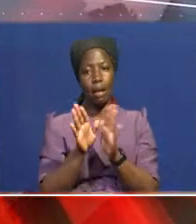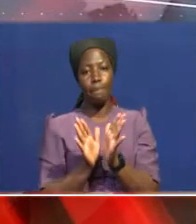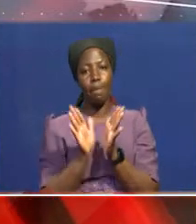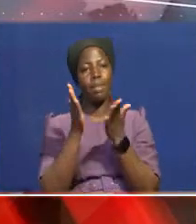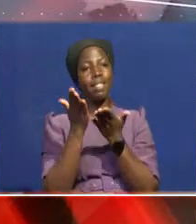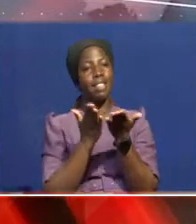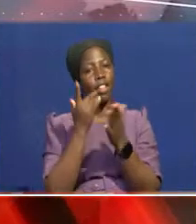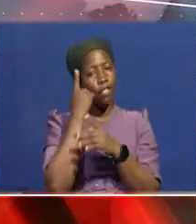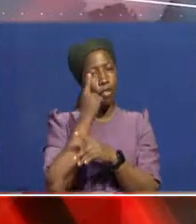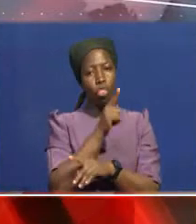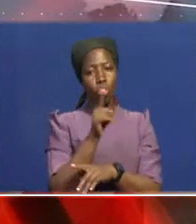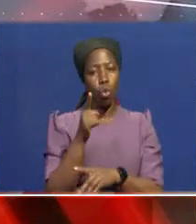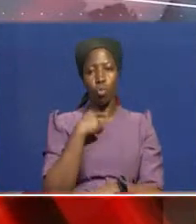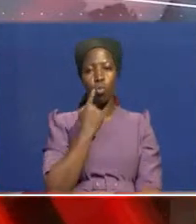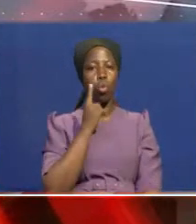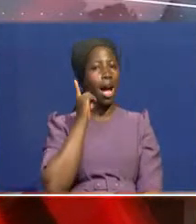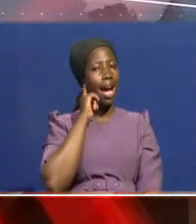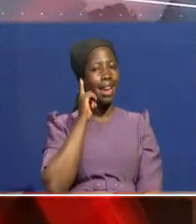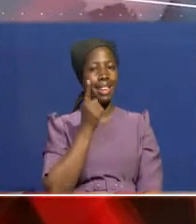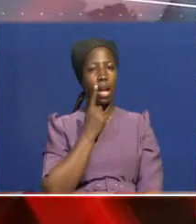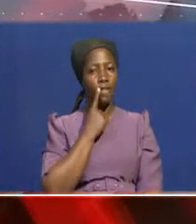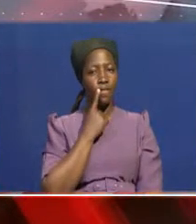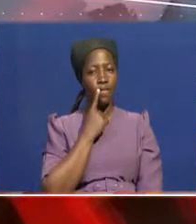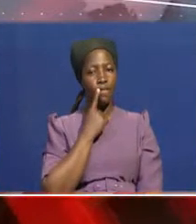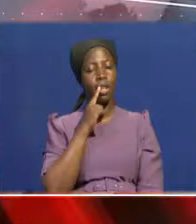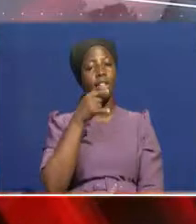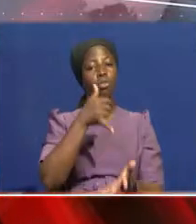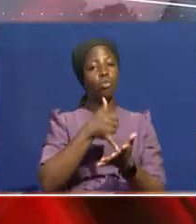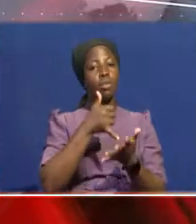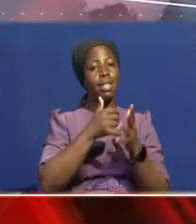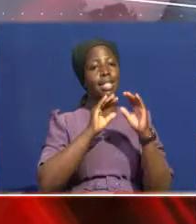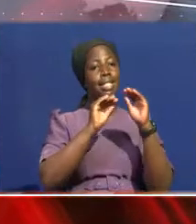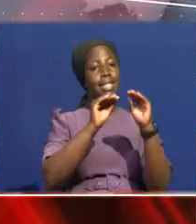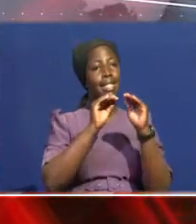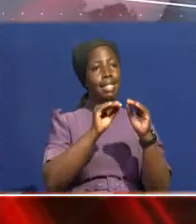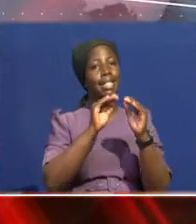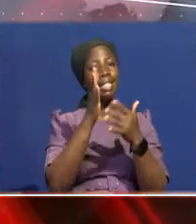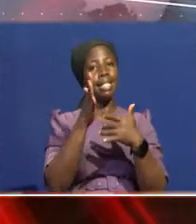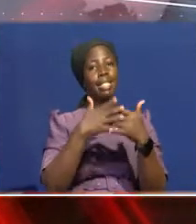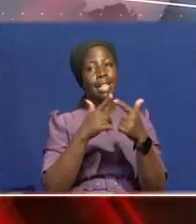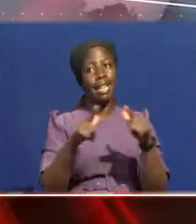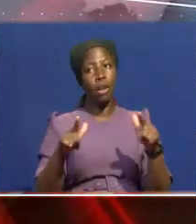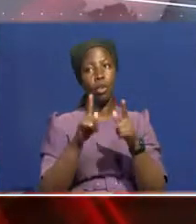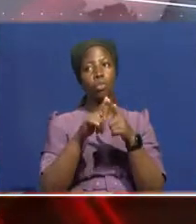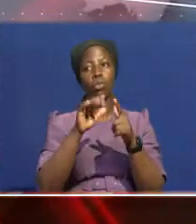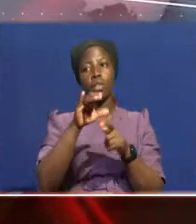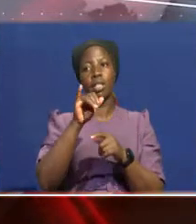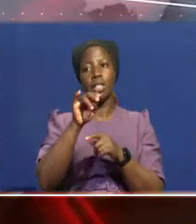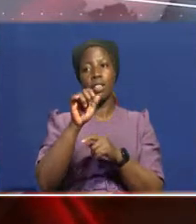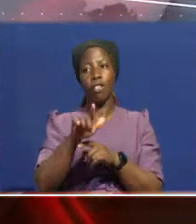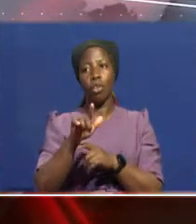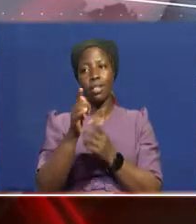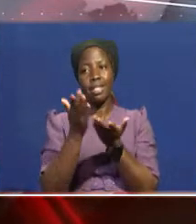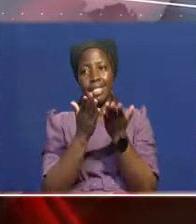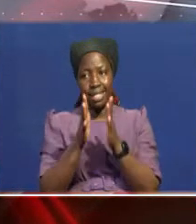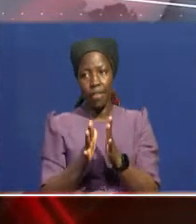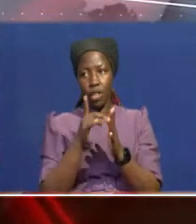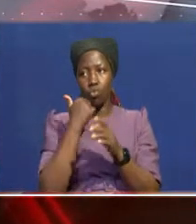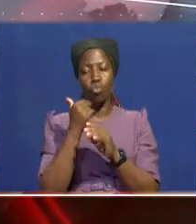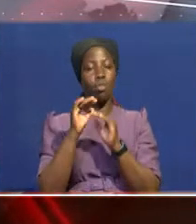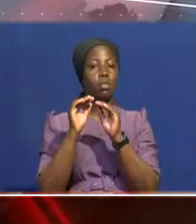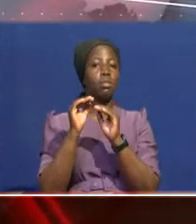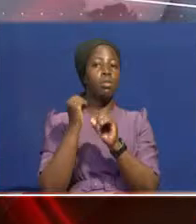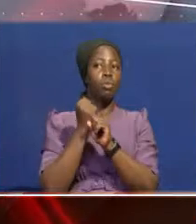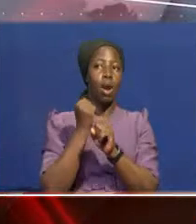those with hearing impairment. Among them are teaching sign language to civil servants handling members of the public who